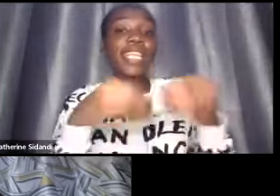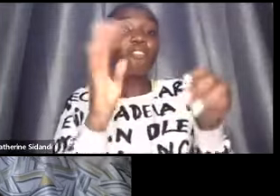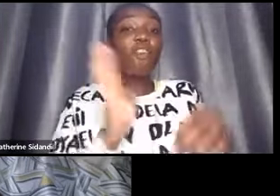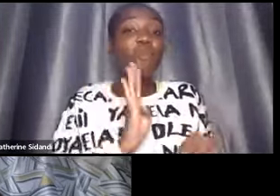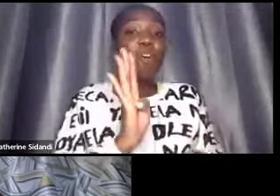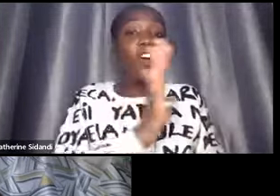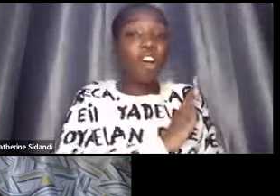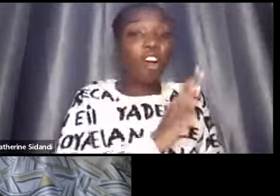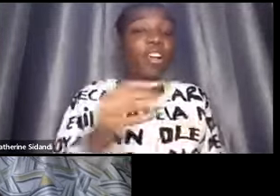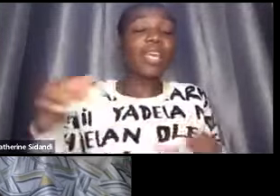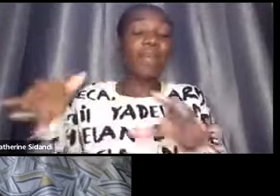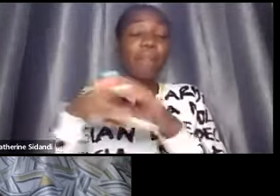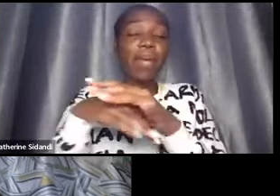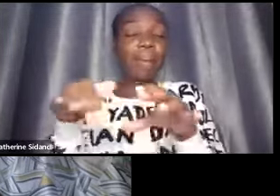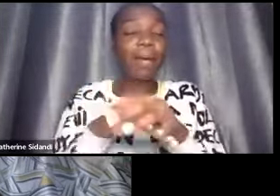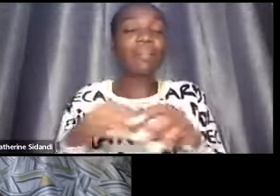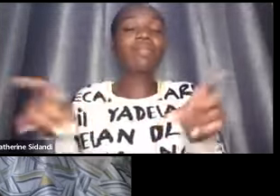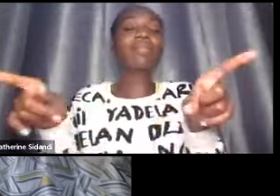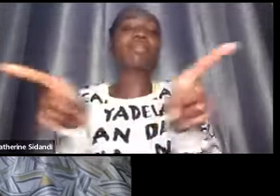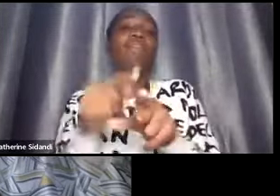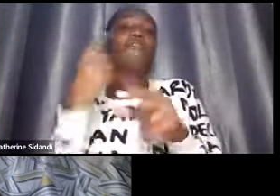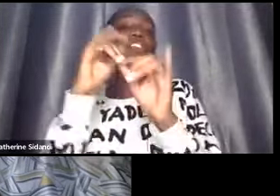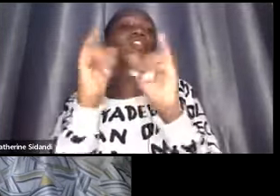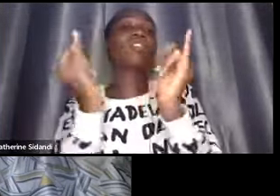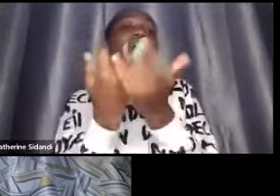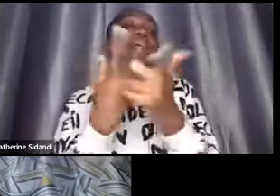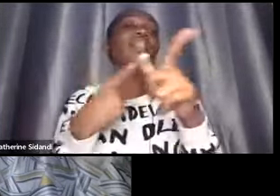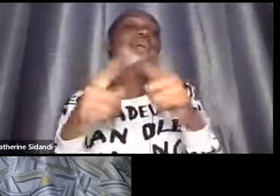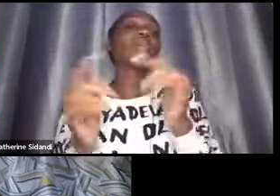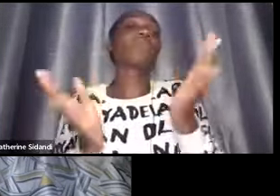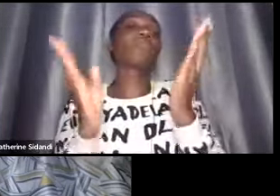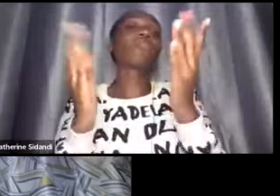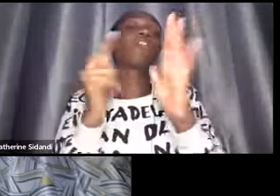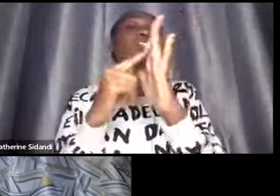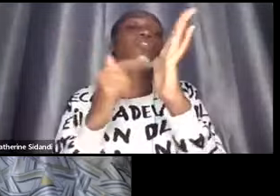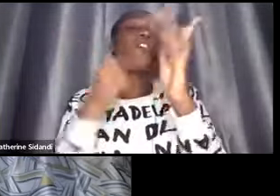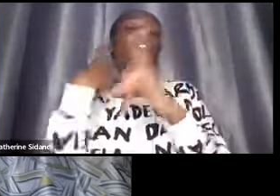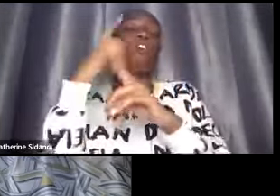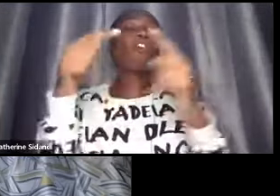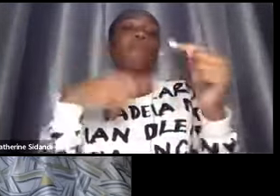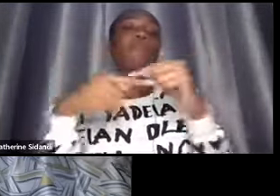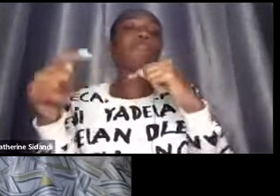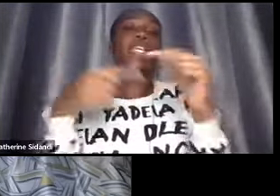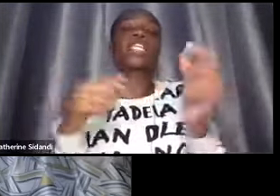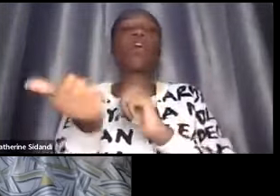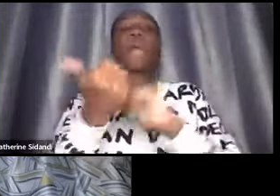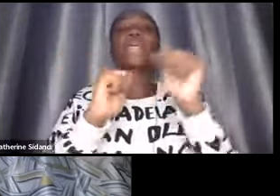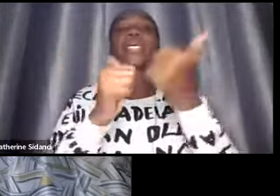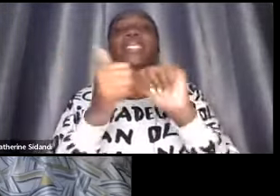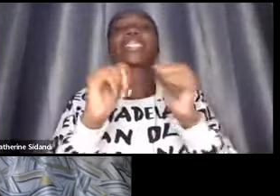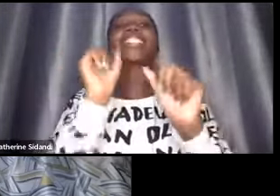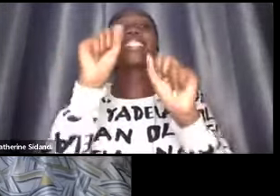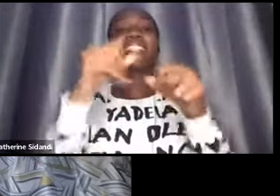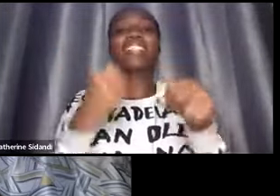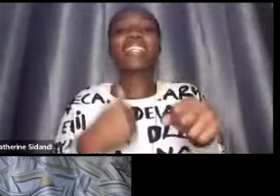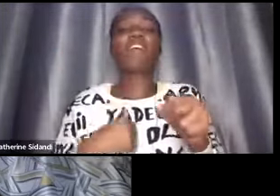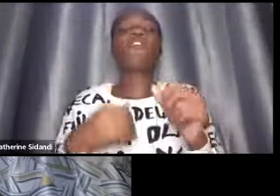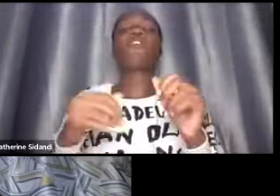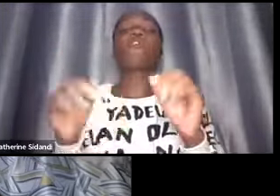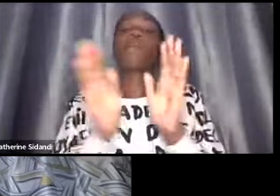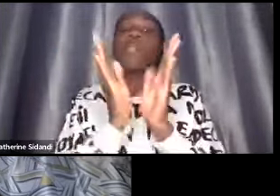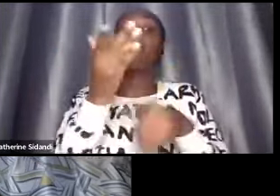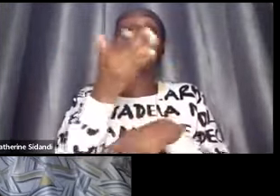of these institutions so that we improve on the issues to do with their conflict competency. So yes, there's a formula, but I can't just explain it here because